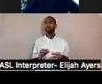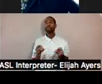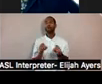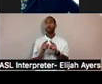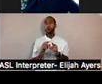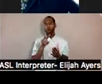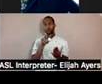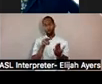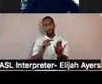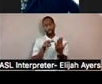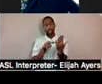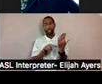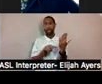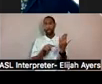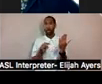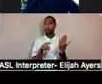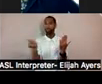them or read them as you're able to.